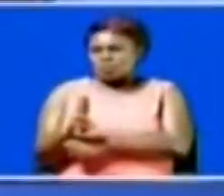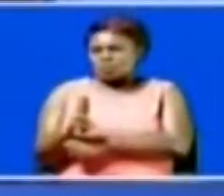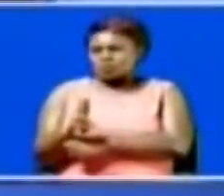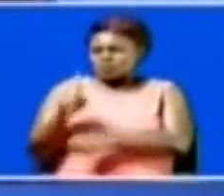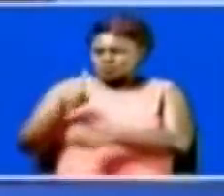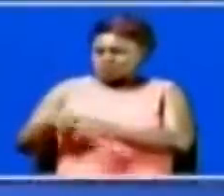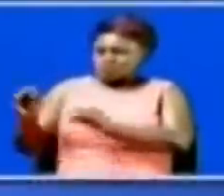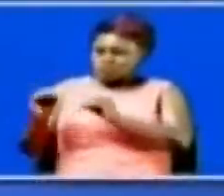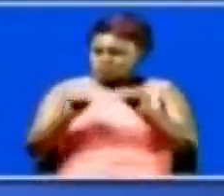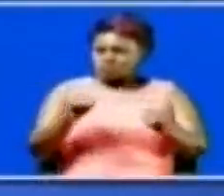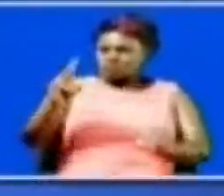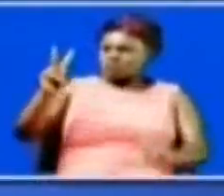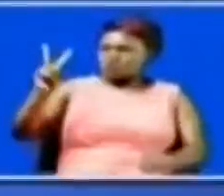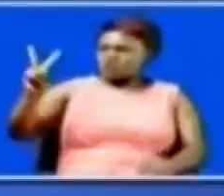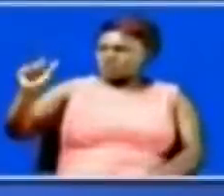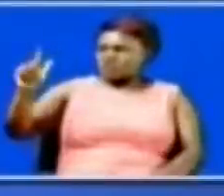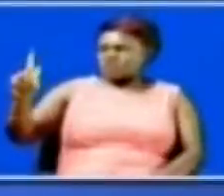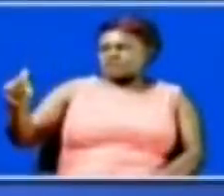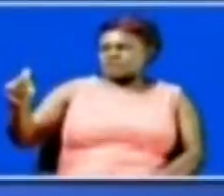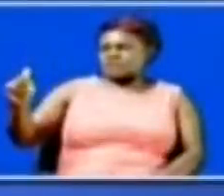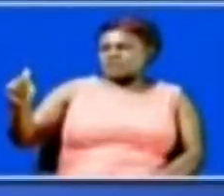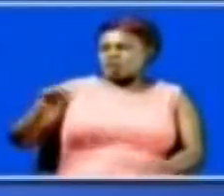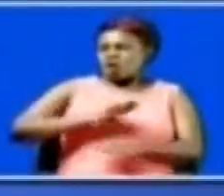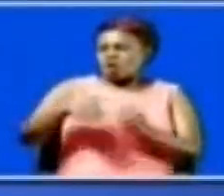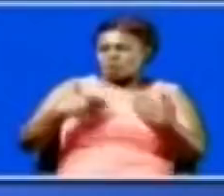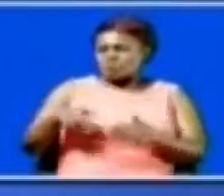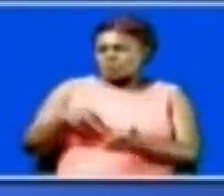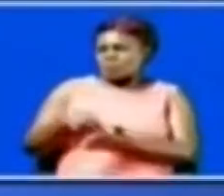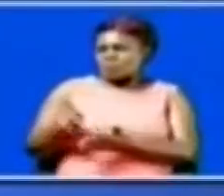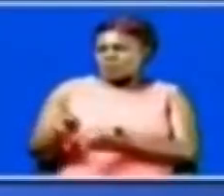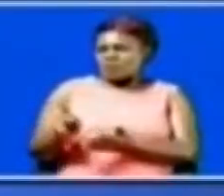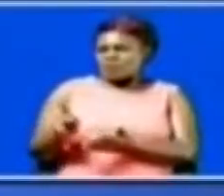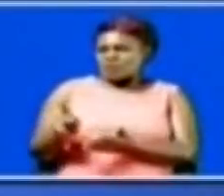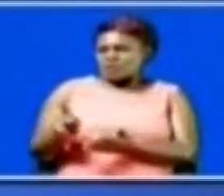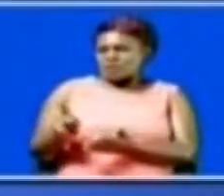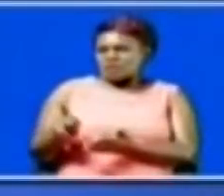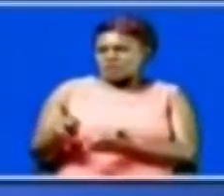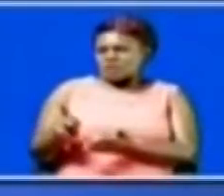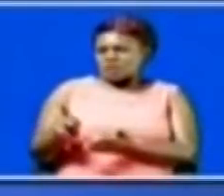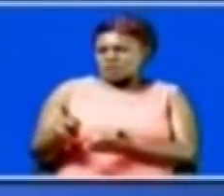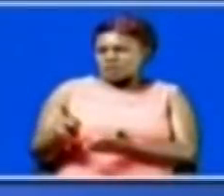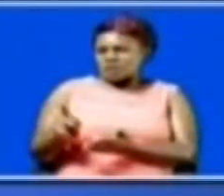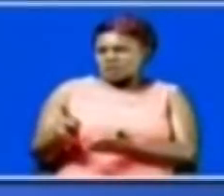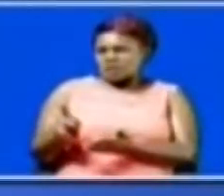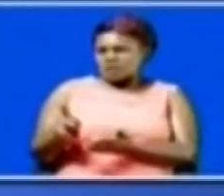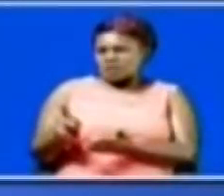Once you shift that tax to something everybody must use, therefore everybody must pay, you are making it much more